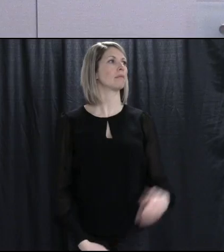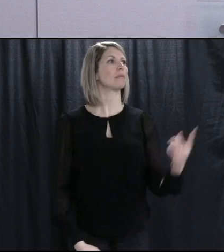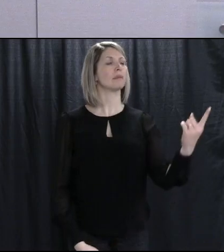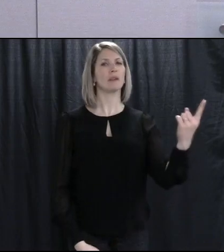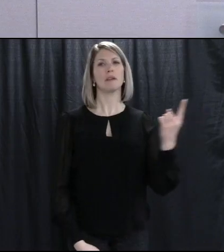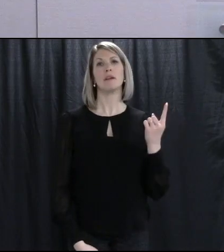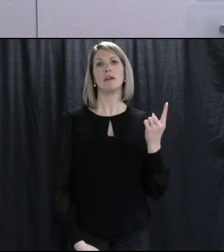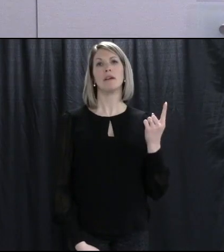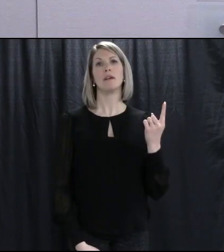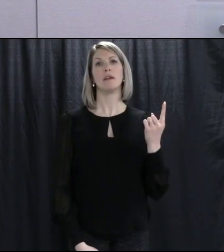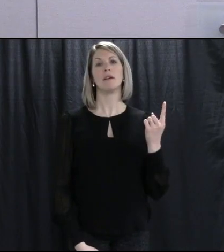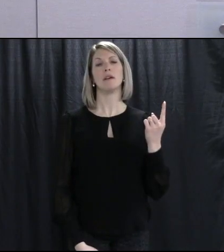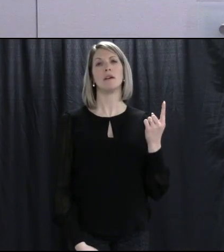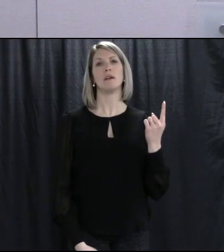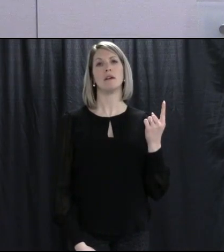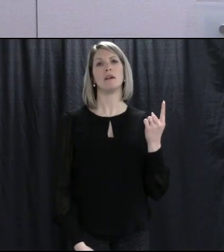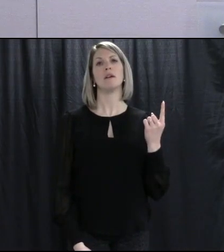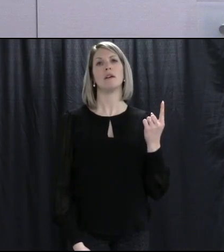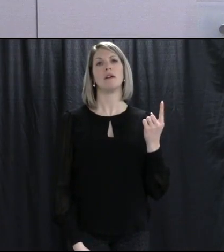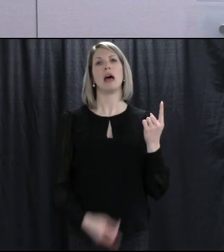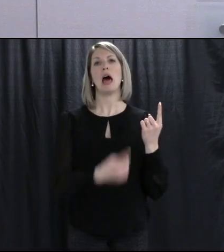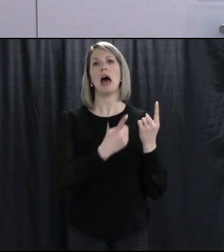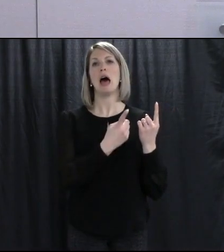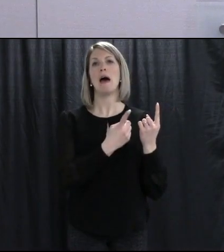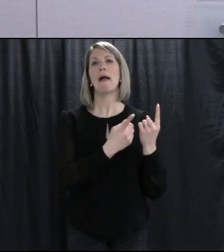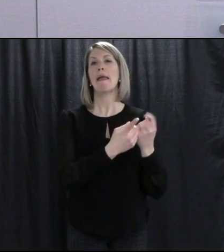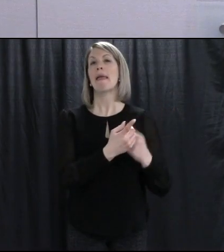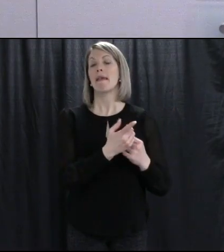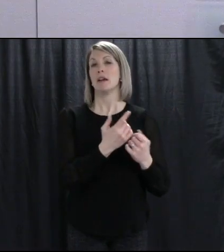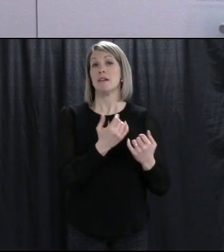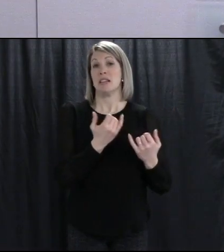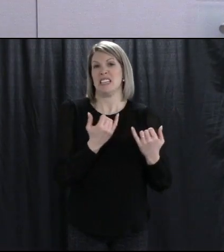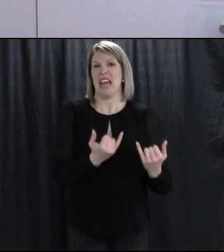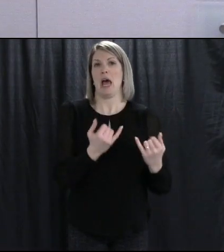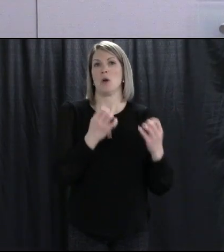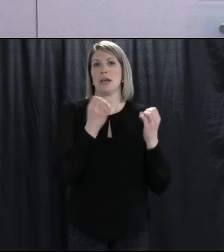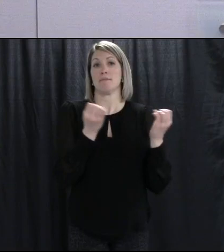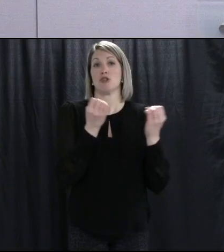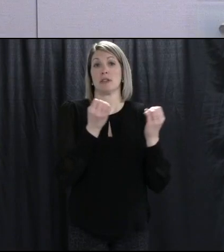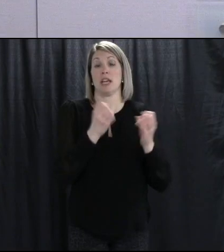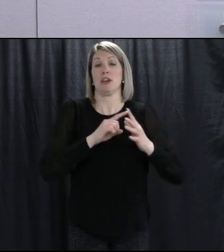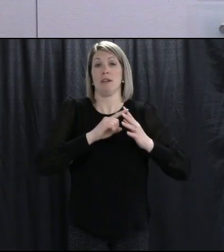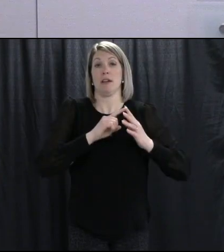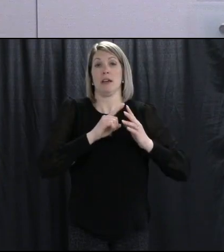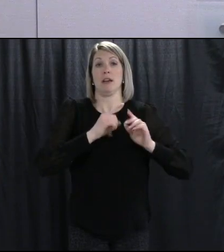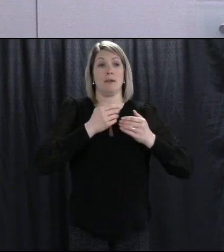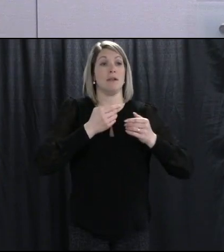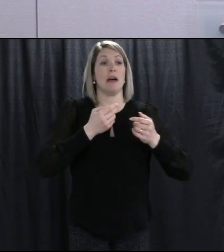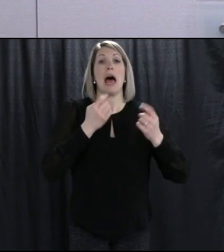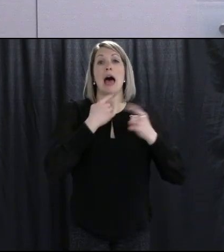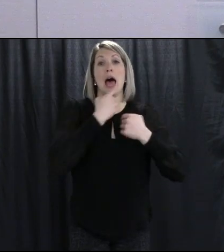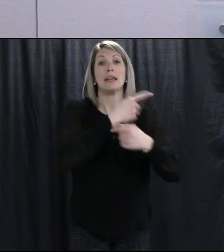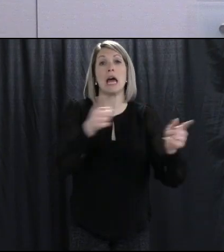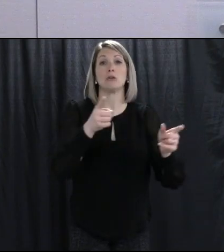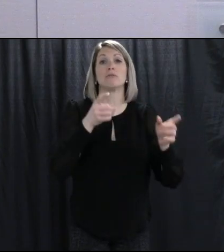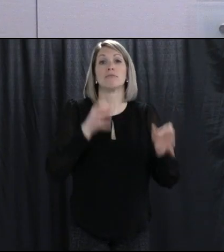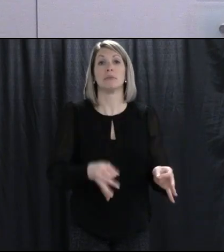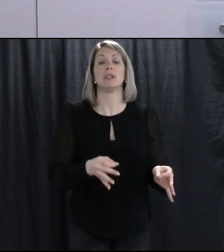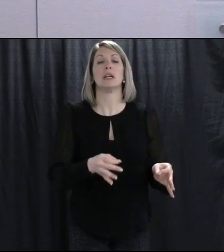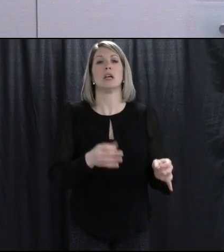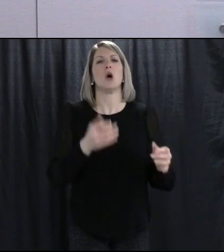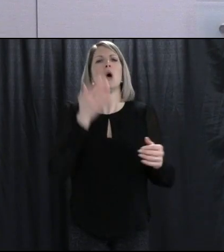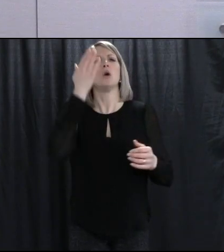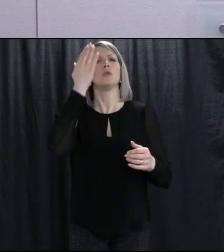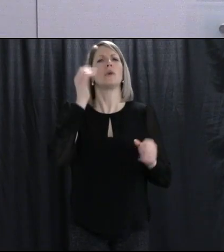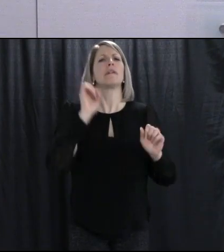Now that we've enacted this state of emergency in terms of public health, can you elaborate a little bit on what brought us to this point? We have 3 presumptive